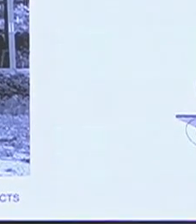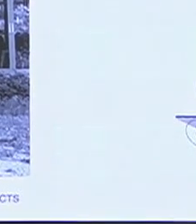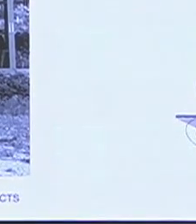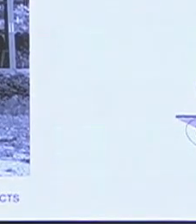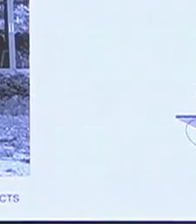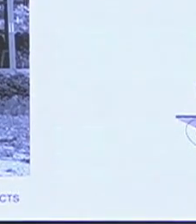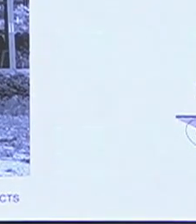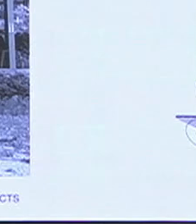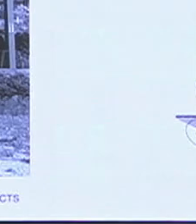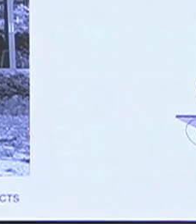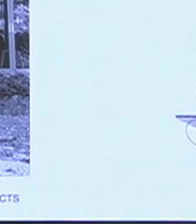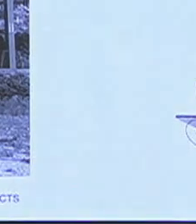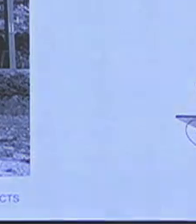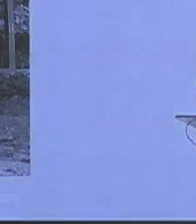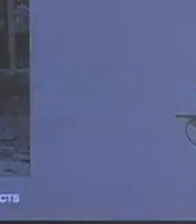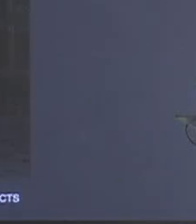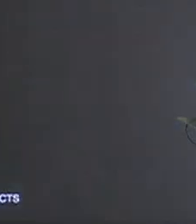together.